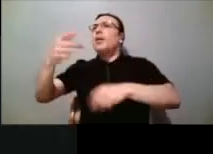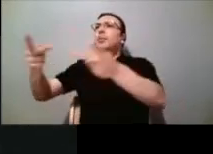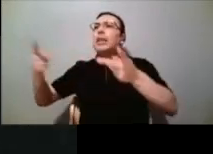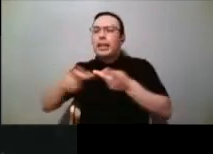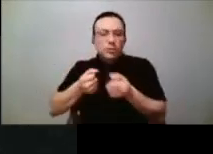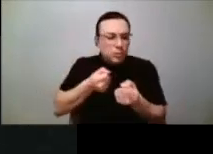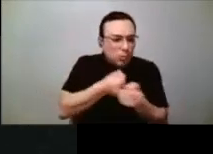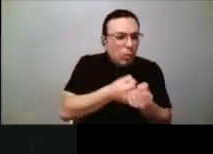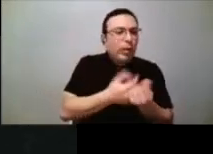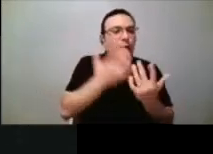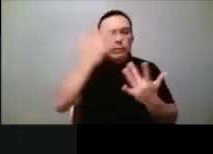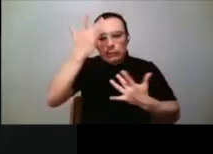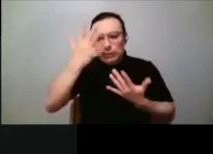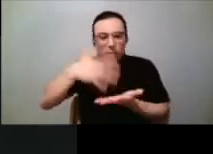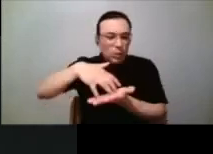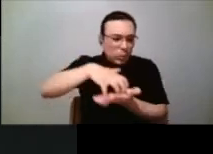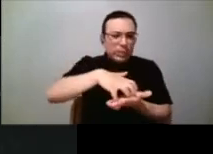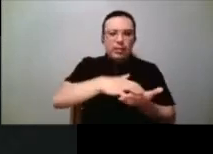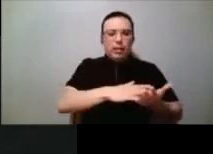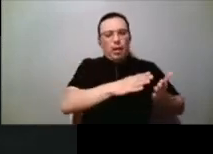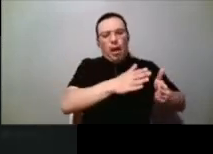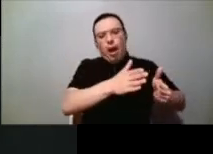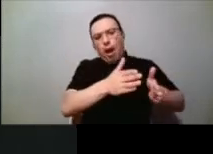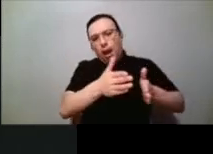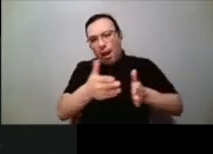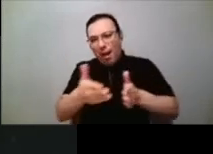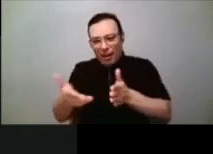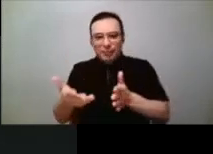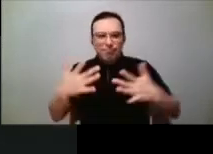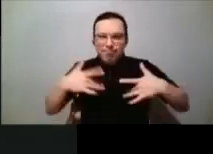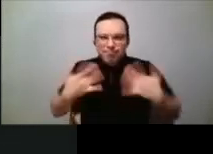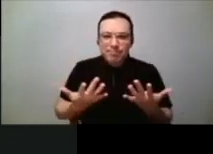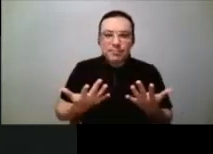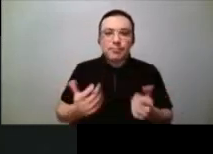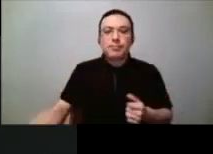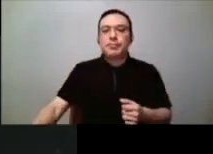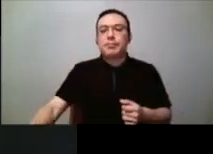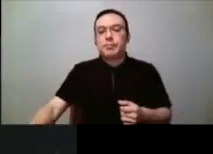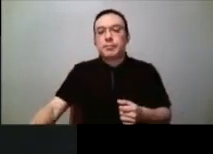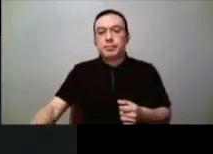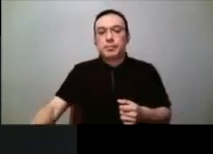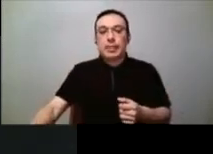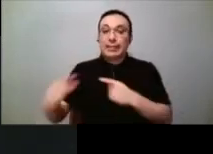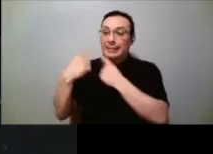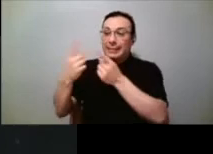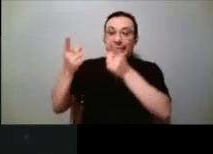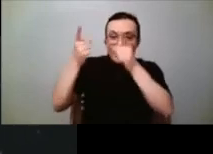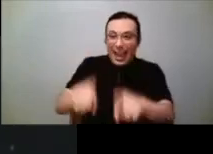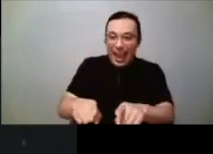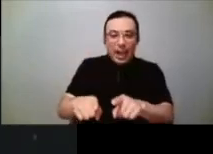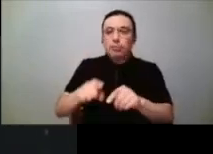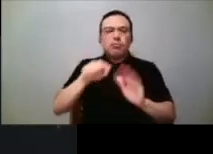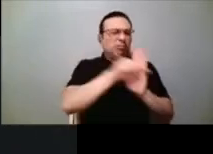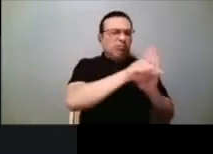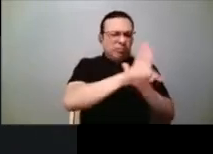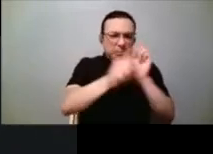we are. After the catastrophes that have already occurred, the genocide and dispossession, the trauma